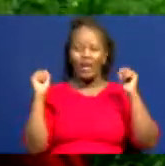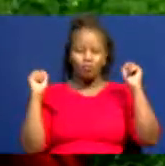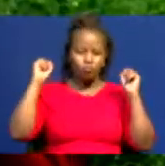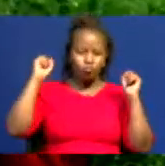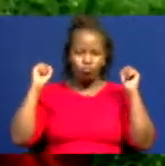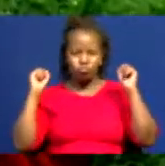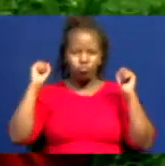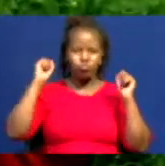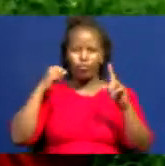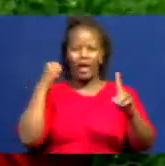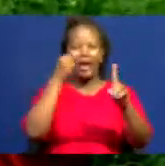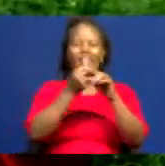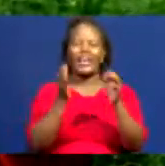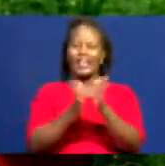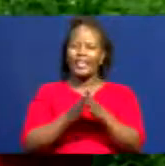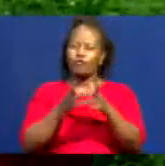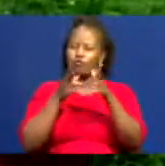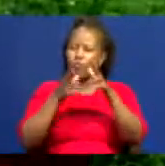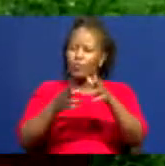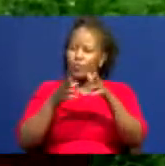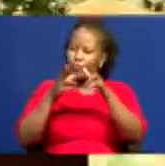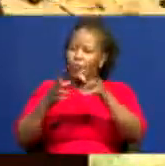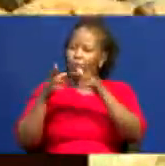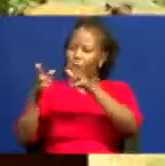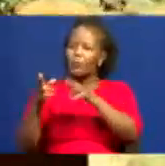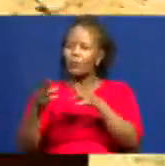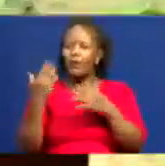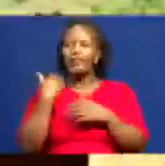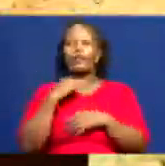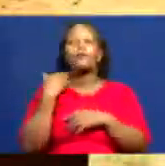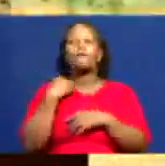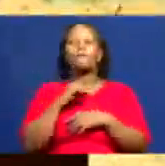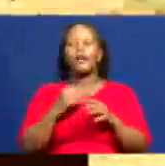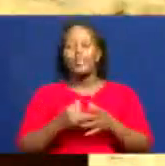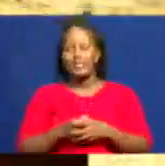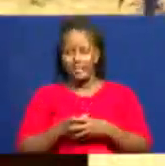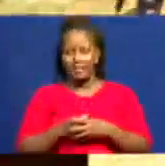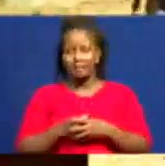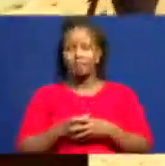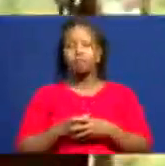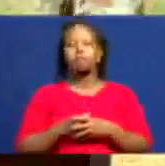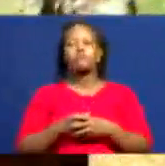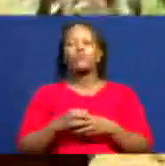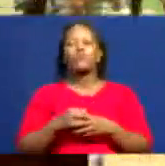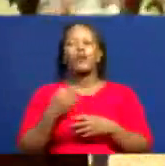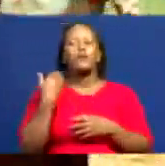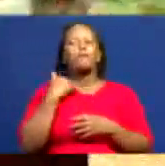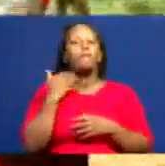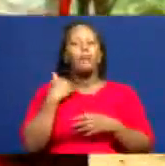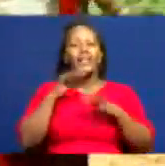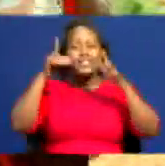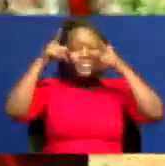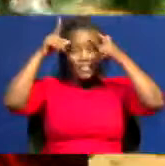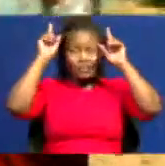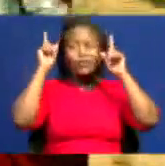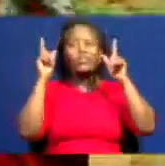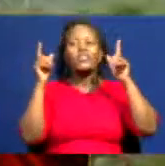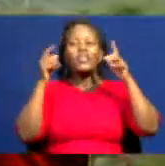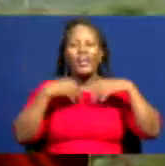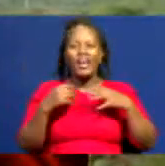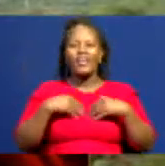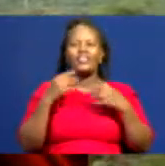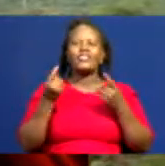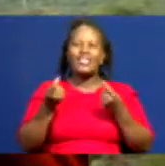allegedly ambushed and shot dead by suspected bandits. The suspected bandits are said to have laid siege for